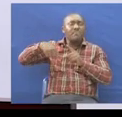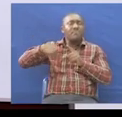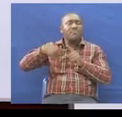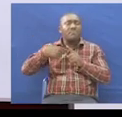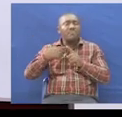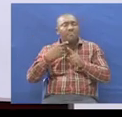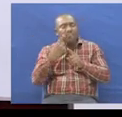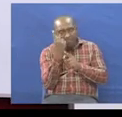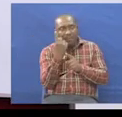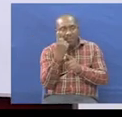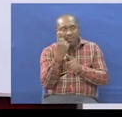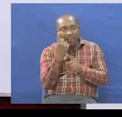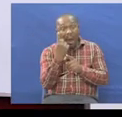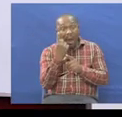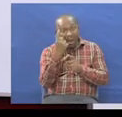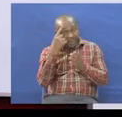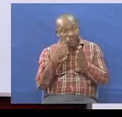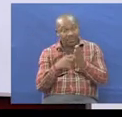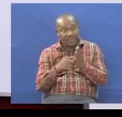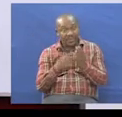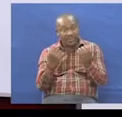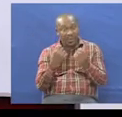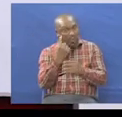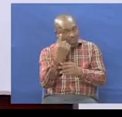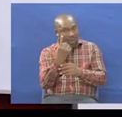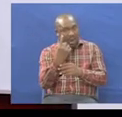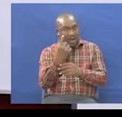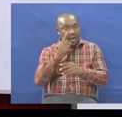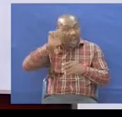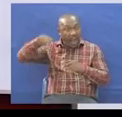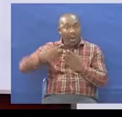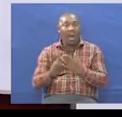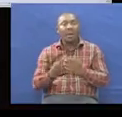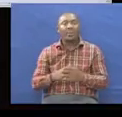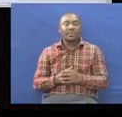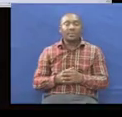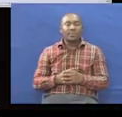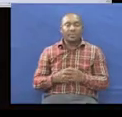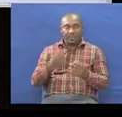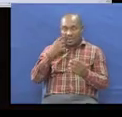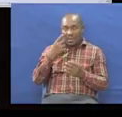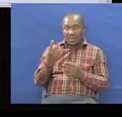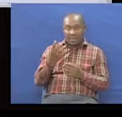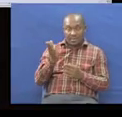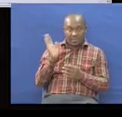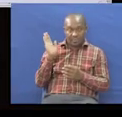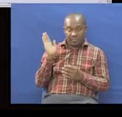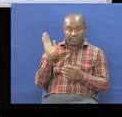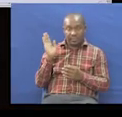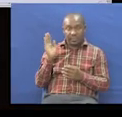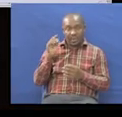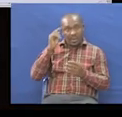number 12 up to number 12. That we already made 1 hour. Look here. When I